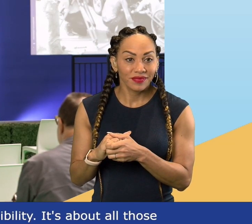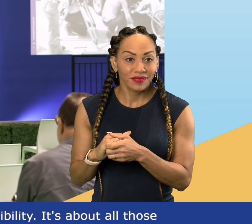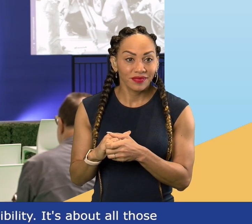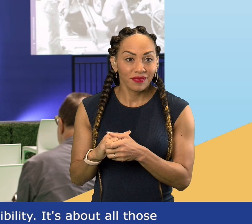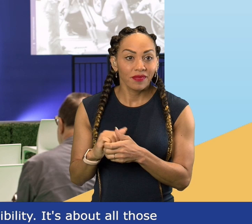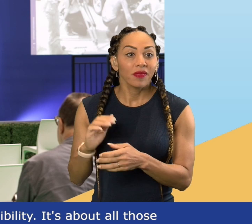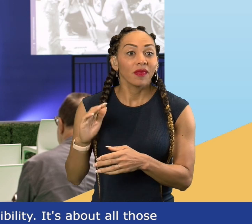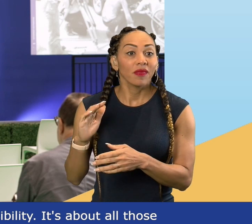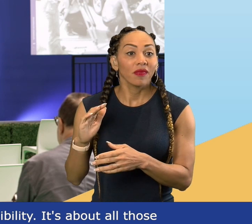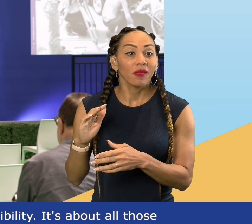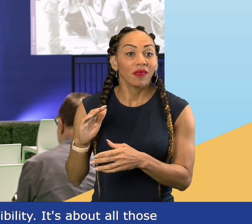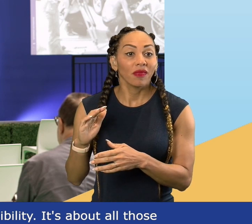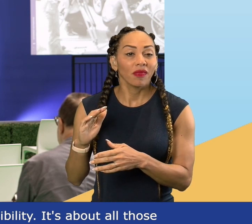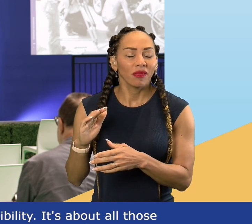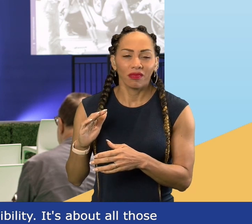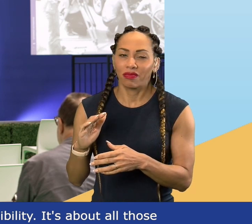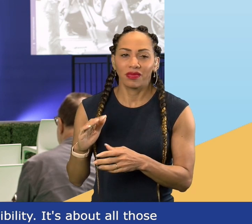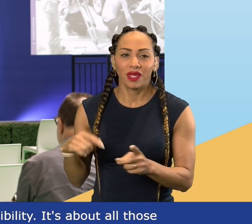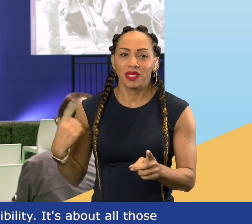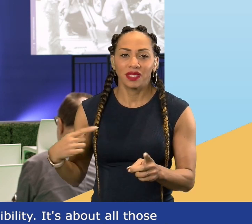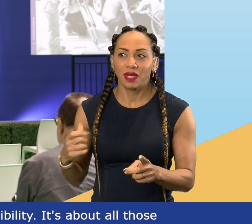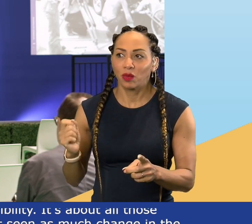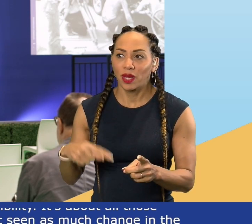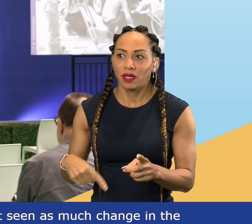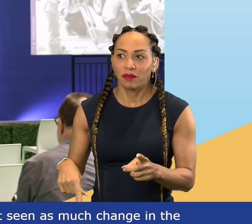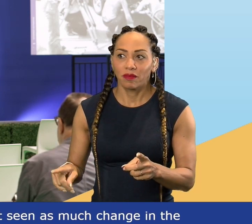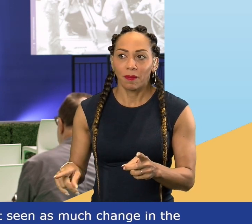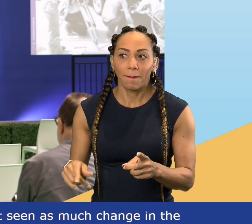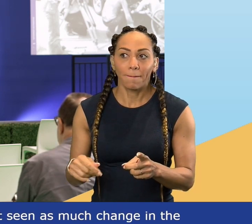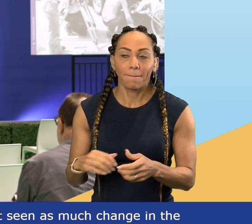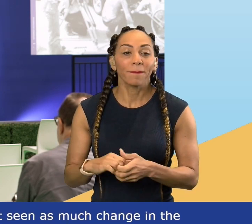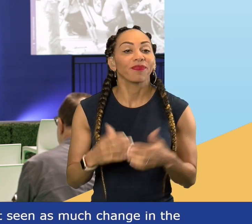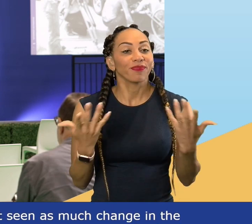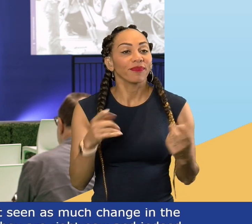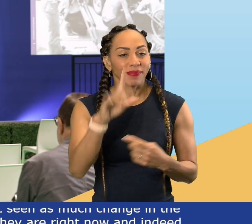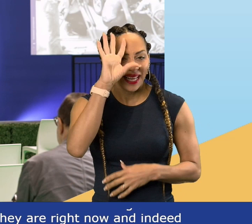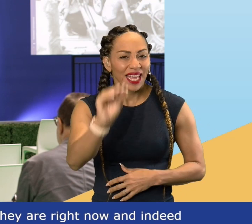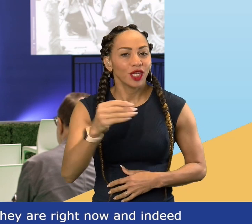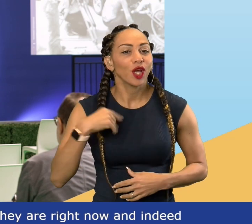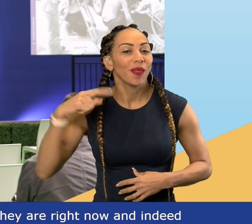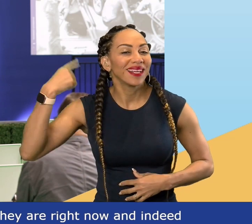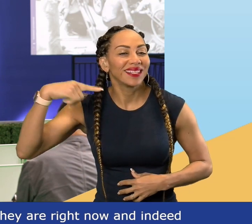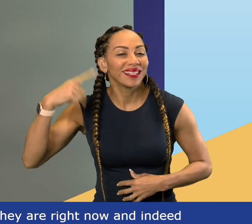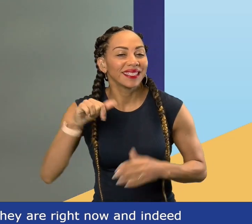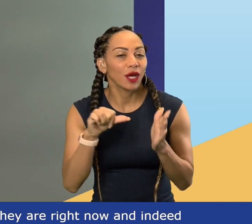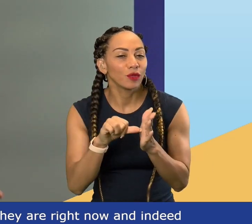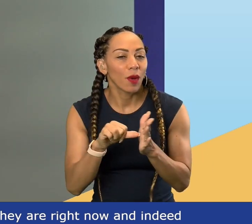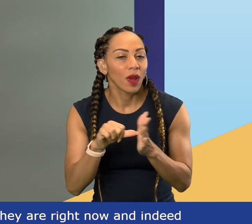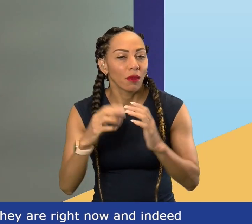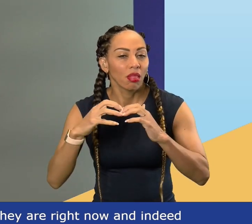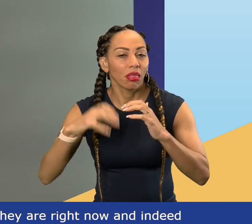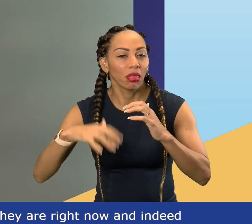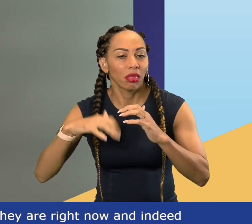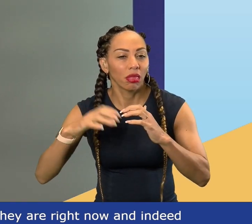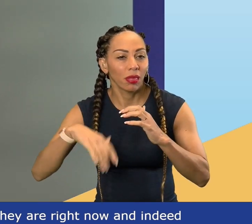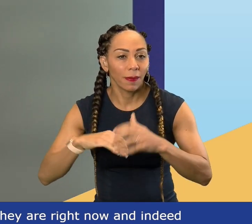next few years. We're going to put three things in particular today that are changing the cars and will change the